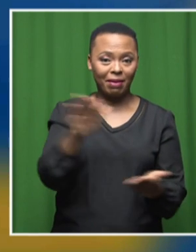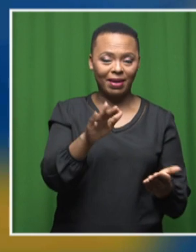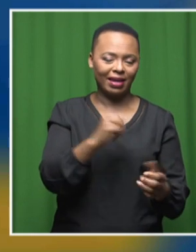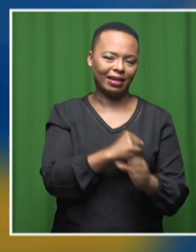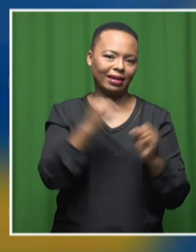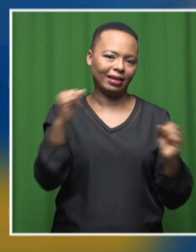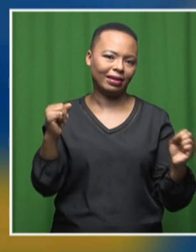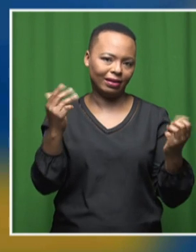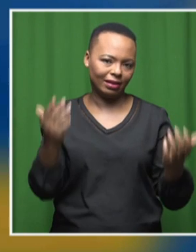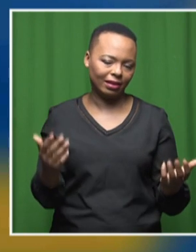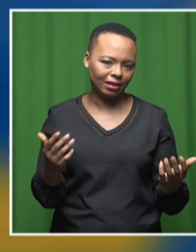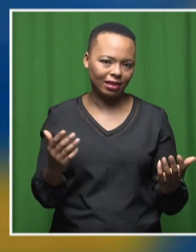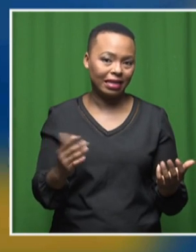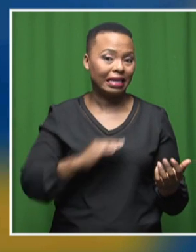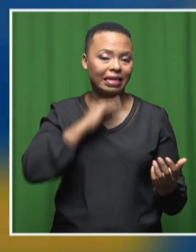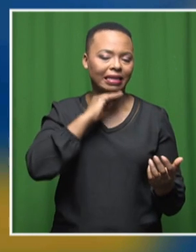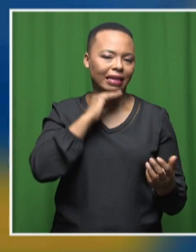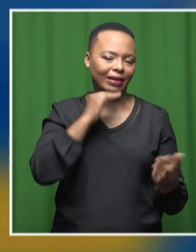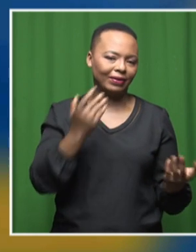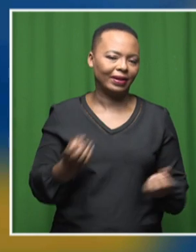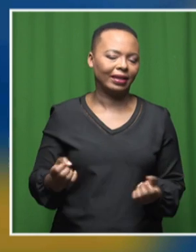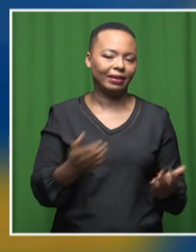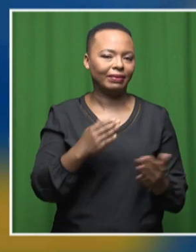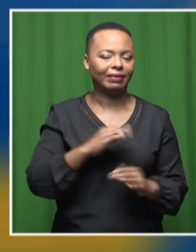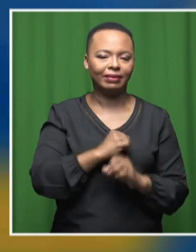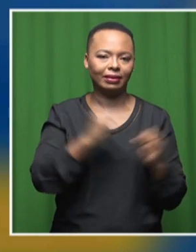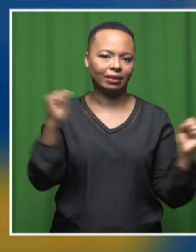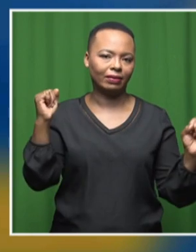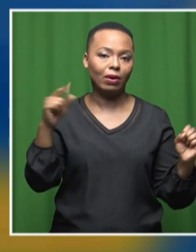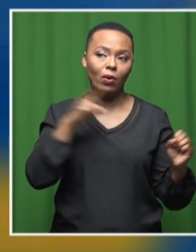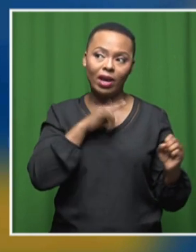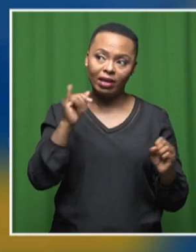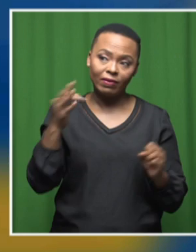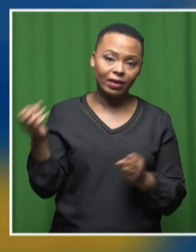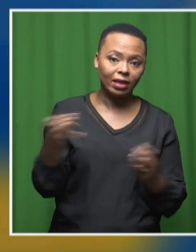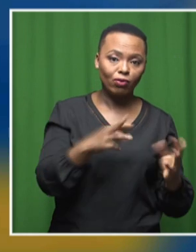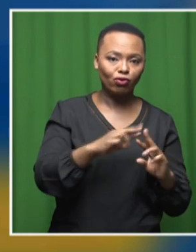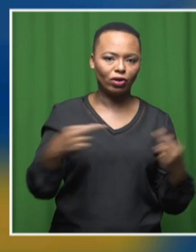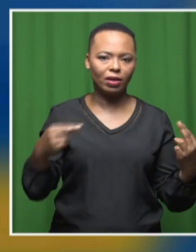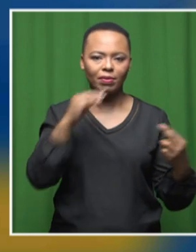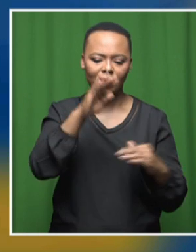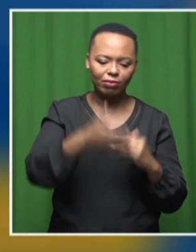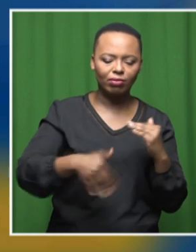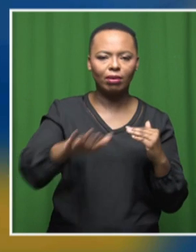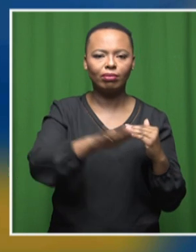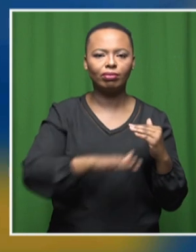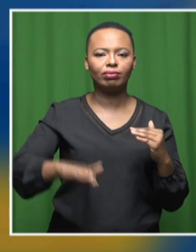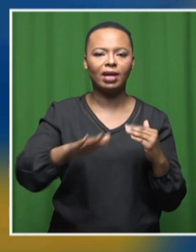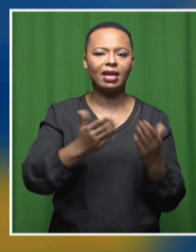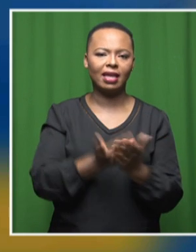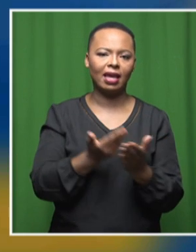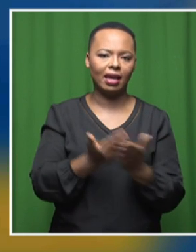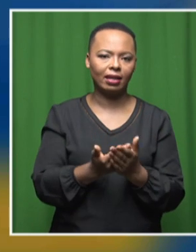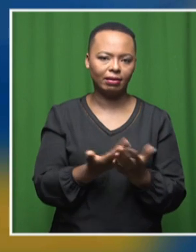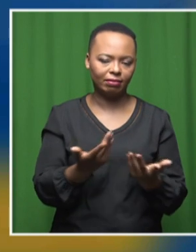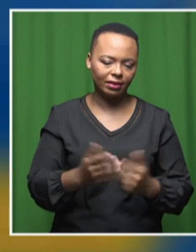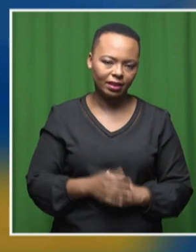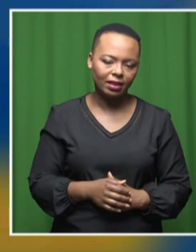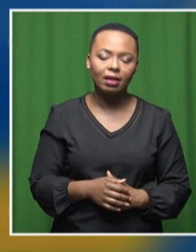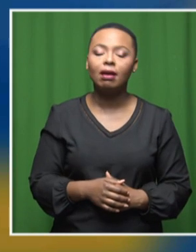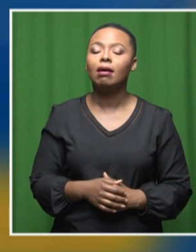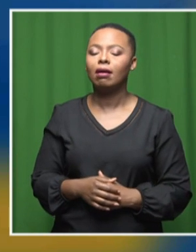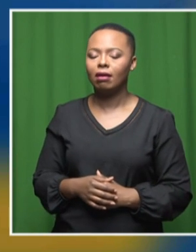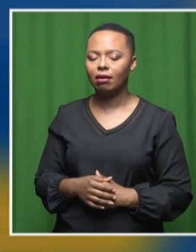these resources to basically safeguard the station. So just as we wrap this, Dr. de